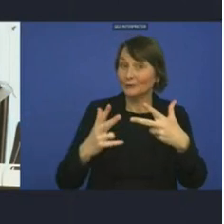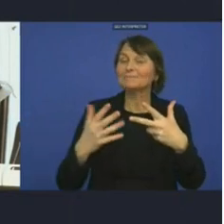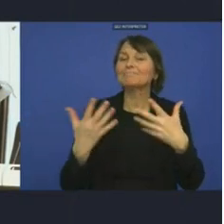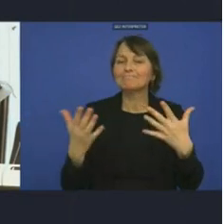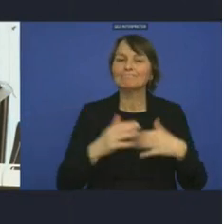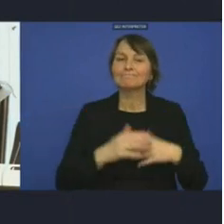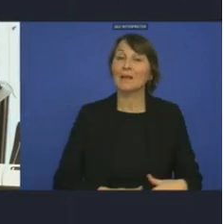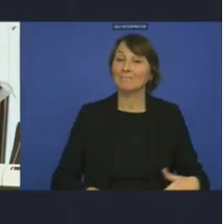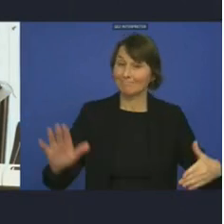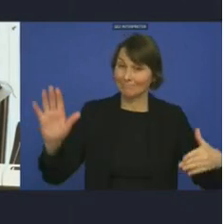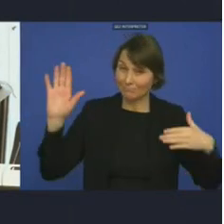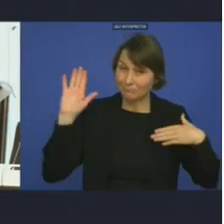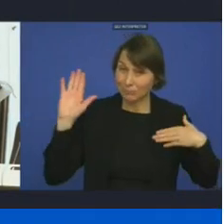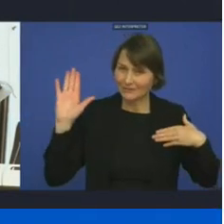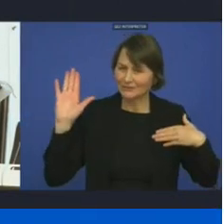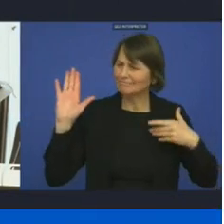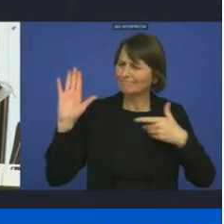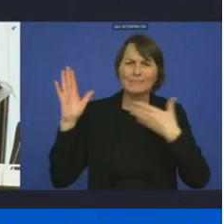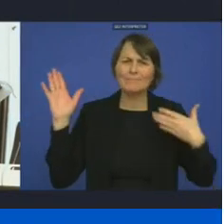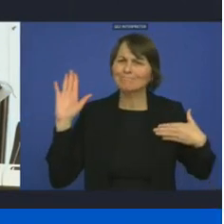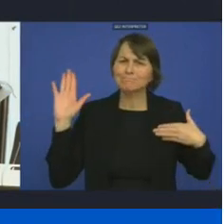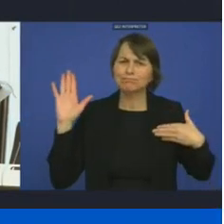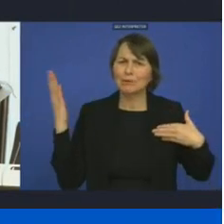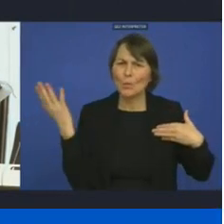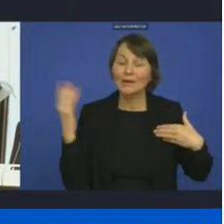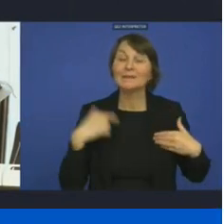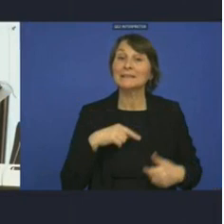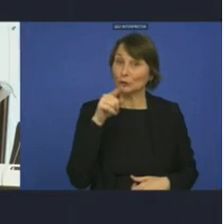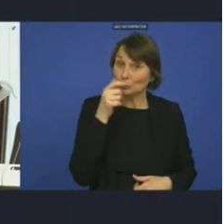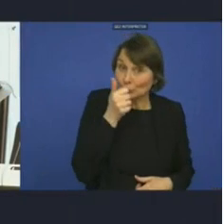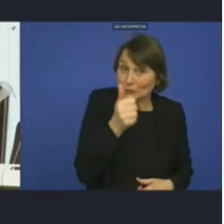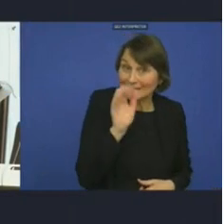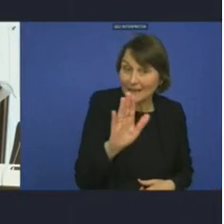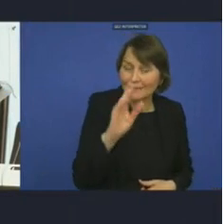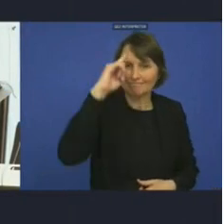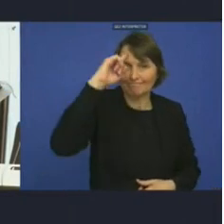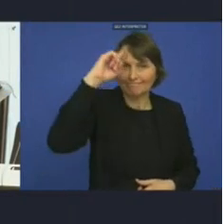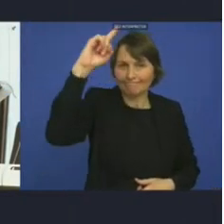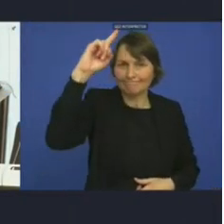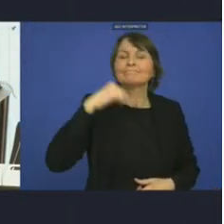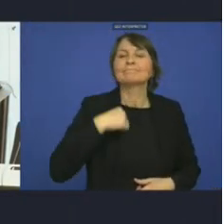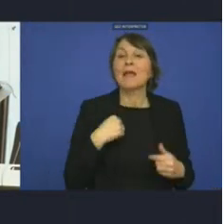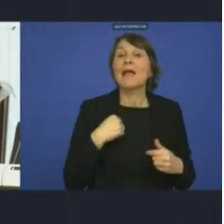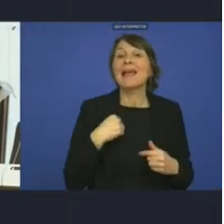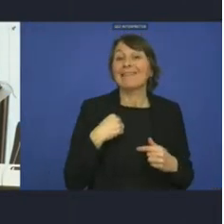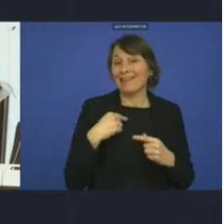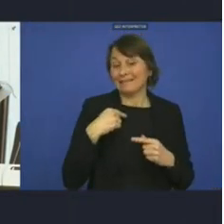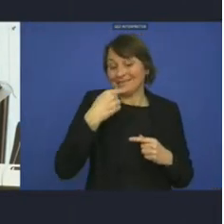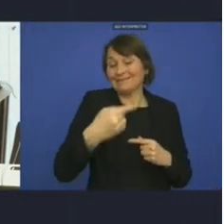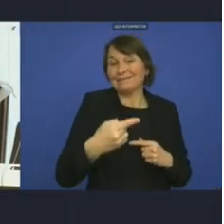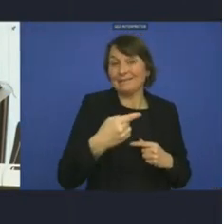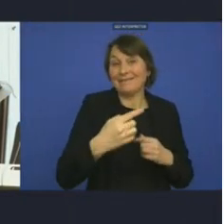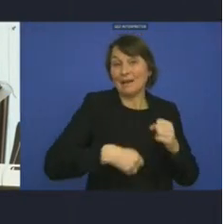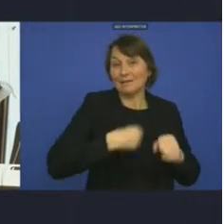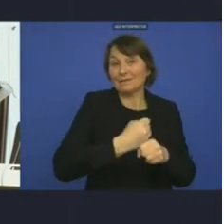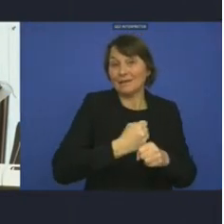sending. It will be yours, and you will implement it until December of next year. So we still have almost 2 years